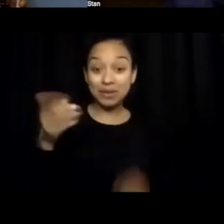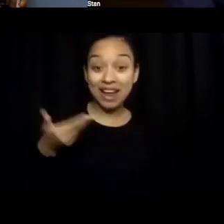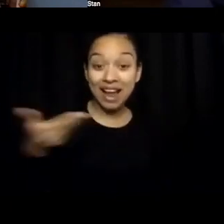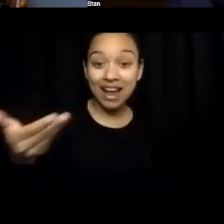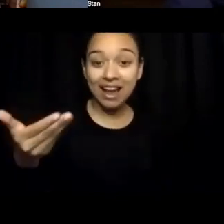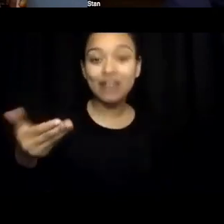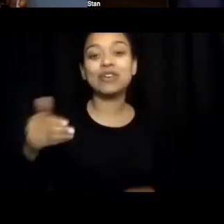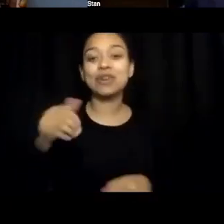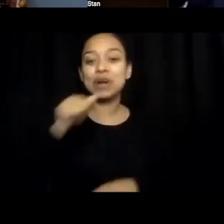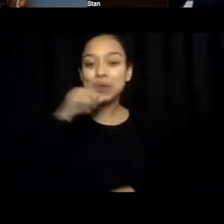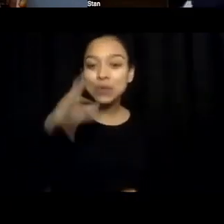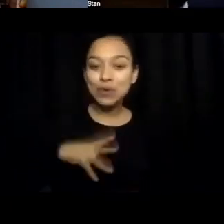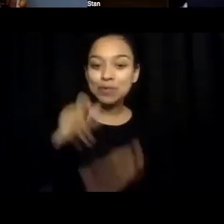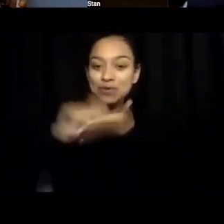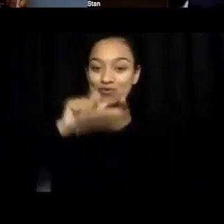funny.